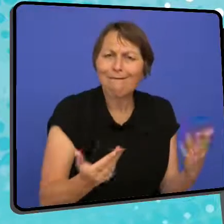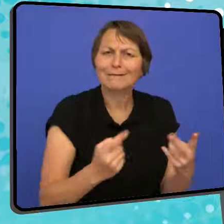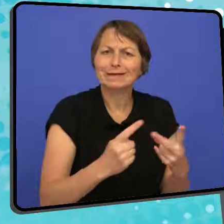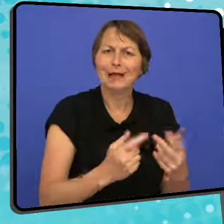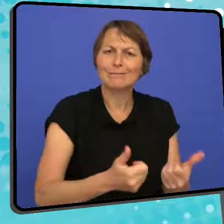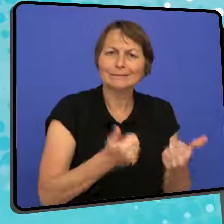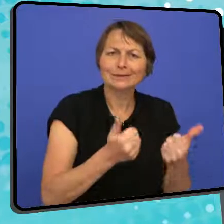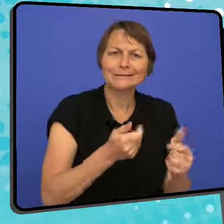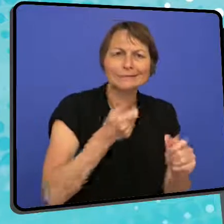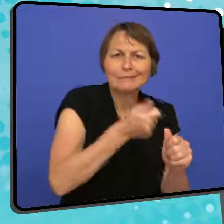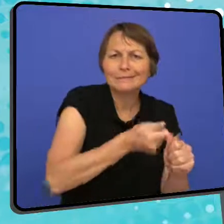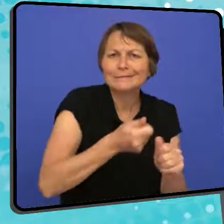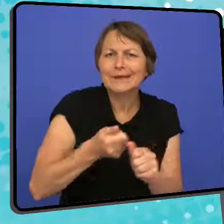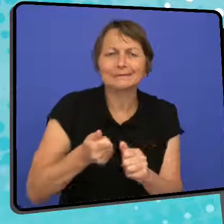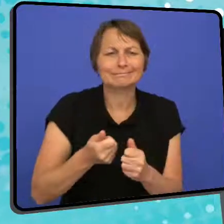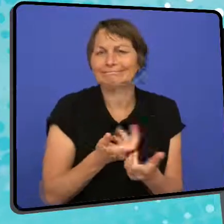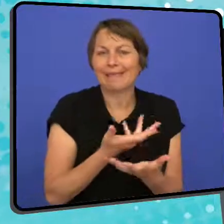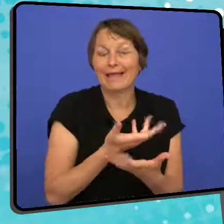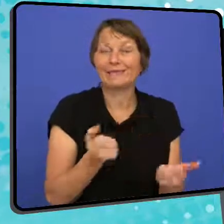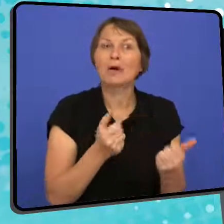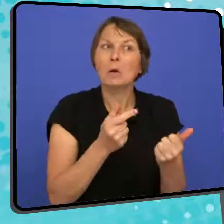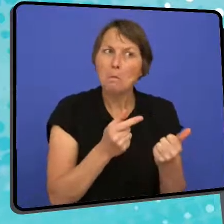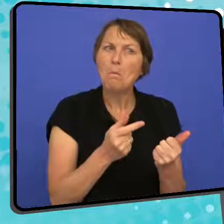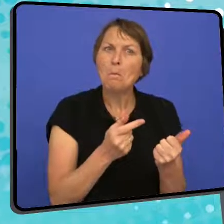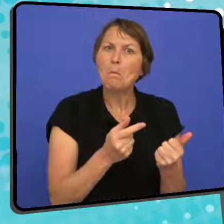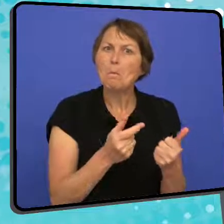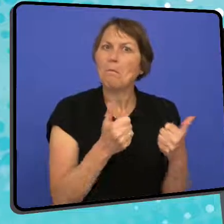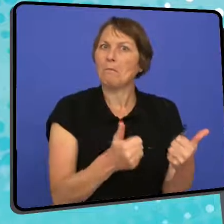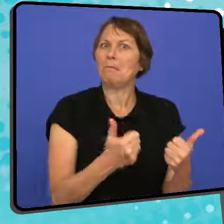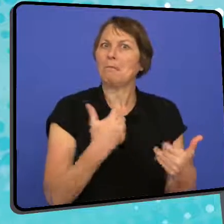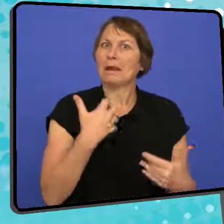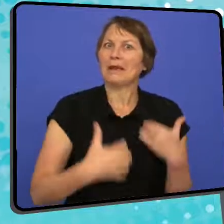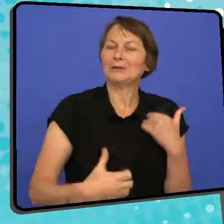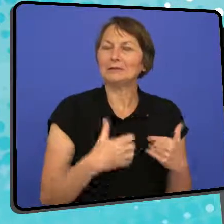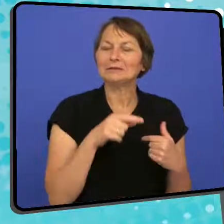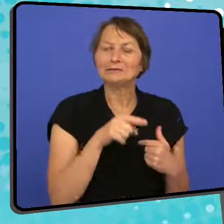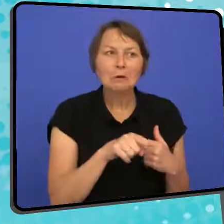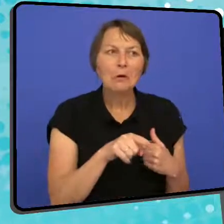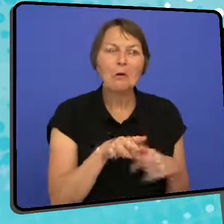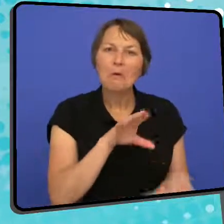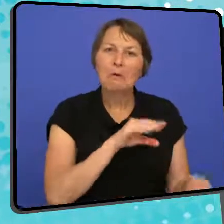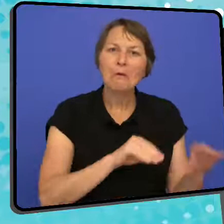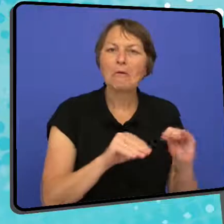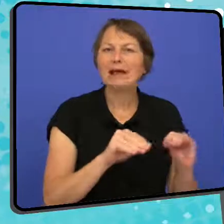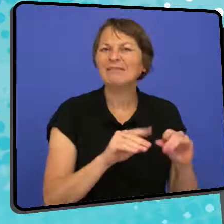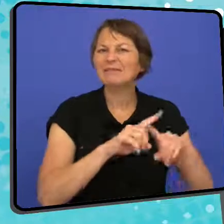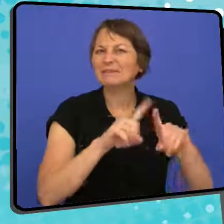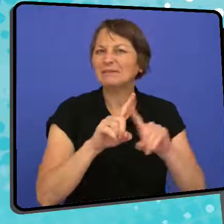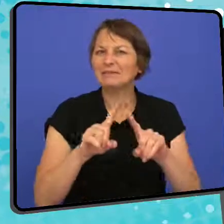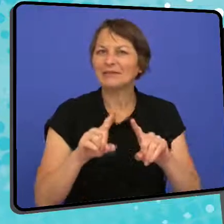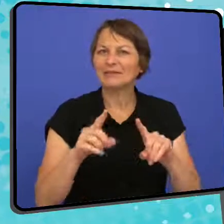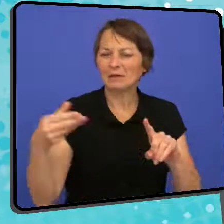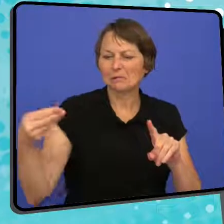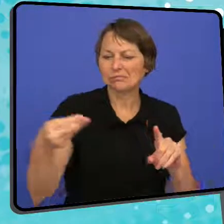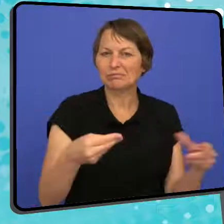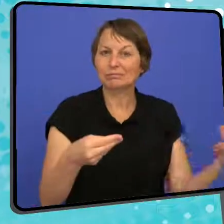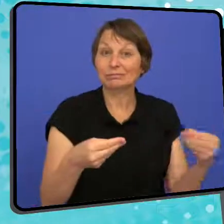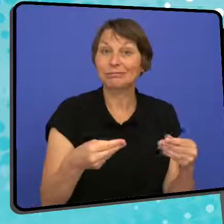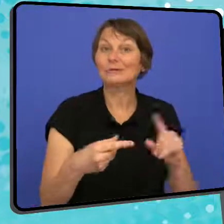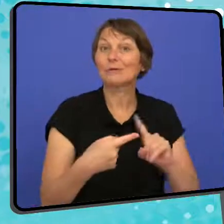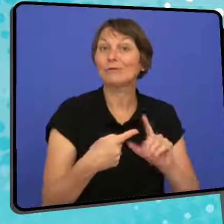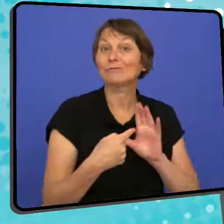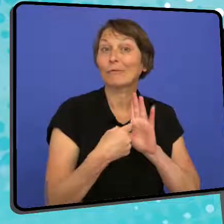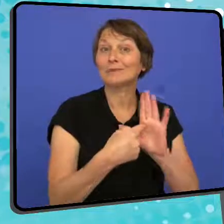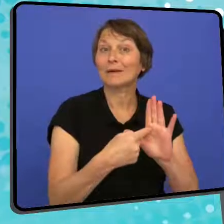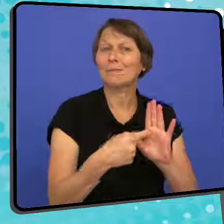modeling part. But it's quite an interesting field because you have a mixture of a lot of things. So for example, you have survey design, which is more